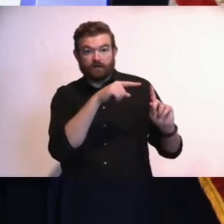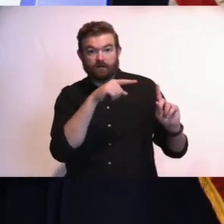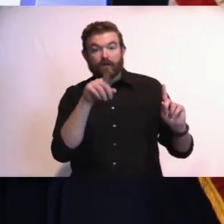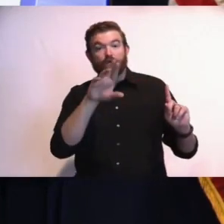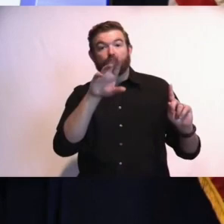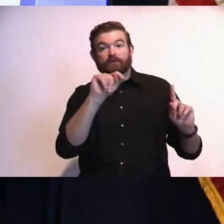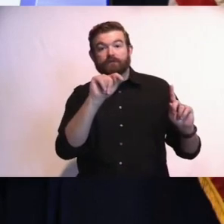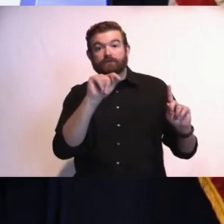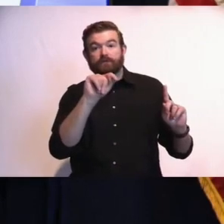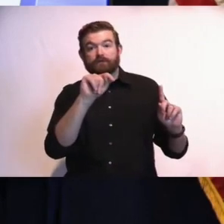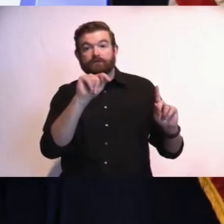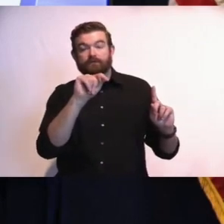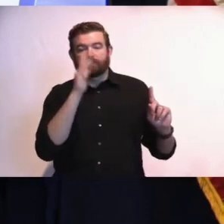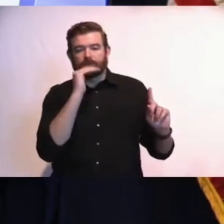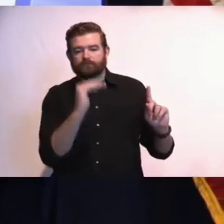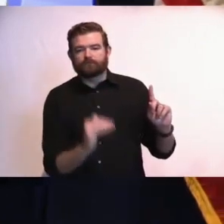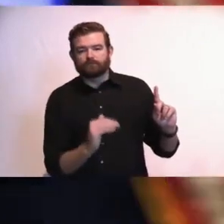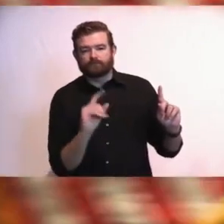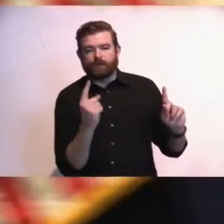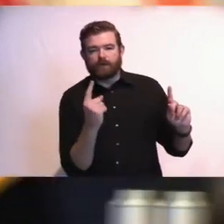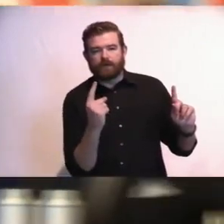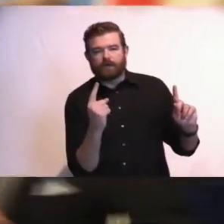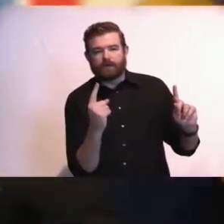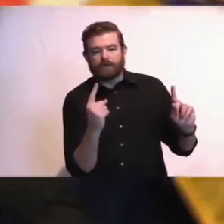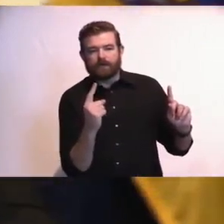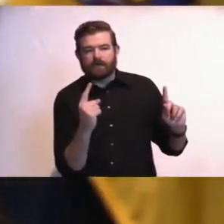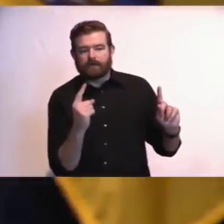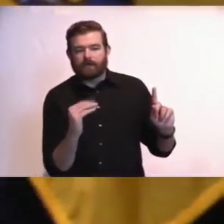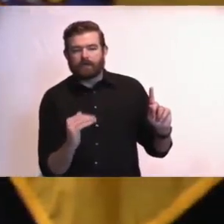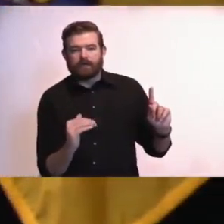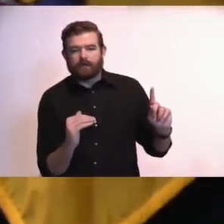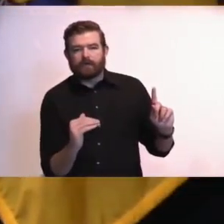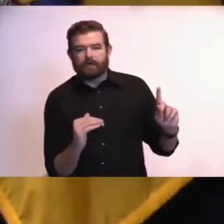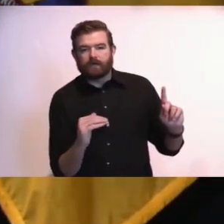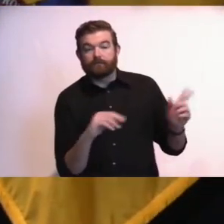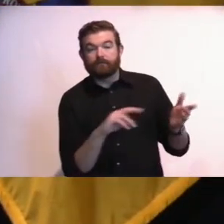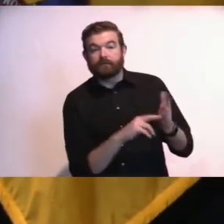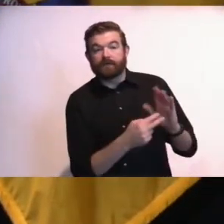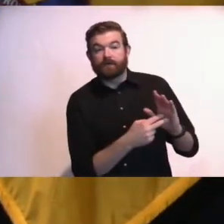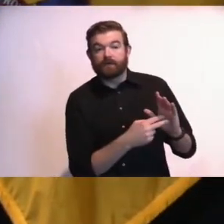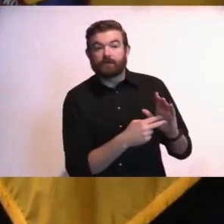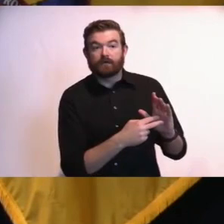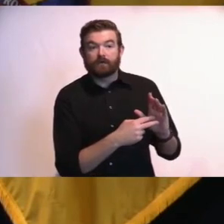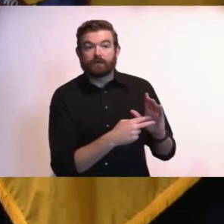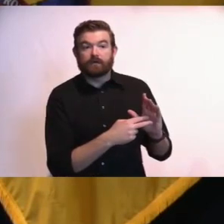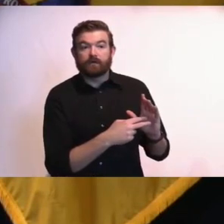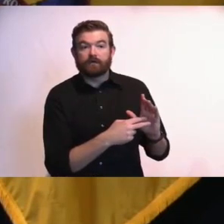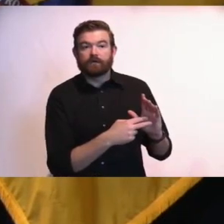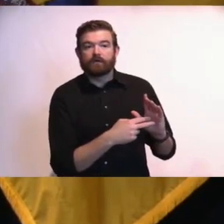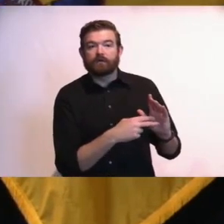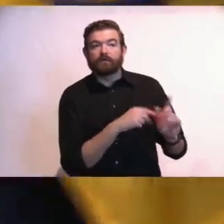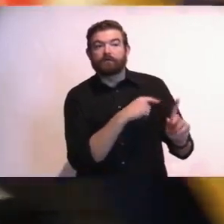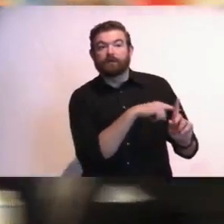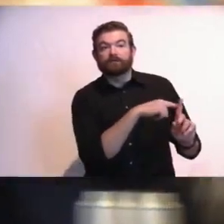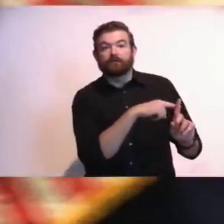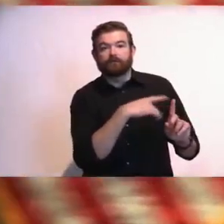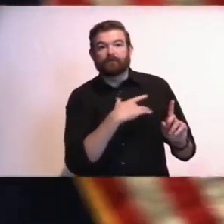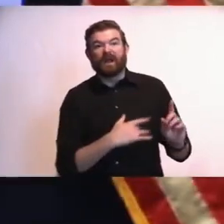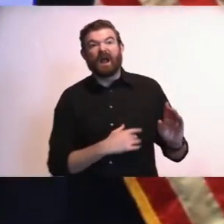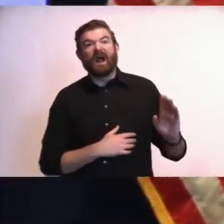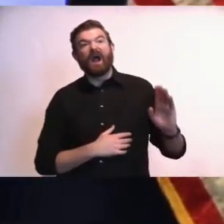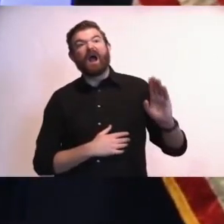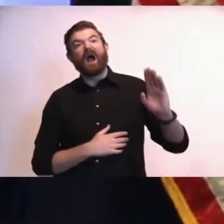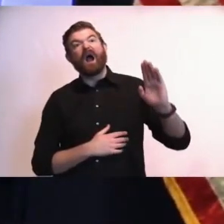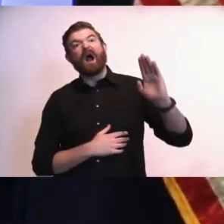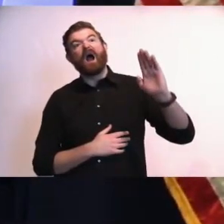be. Cases clearly peaking before hospitalizations is cases peak first. Right. About 7 to 14